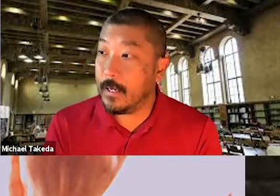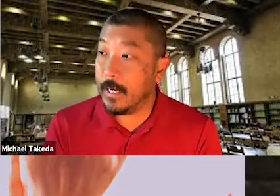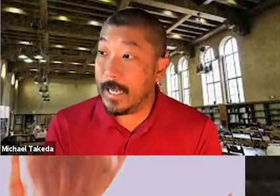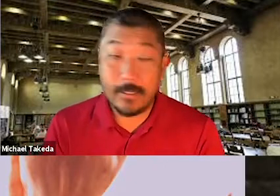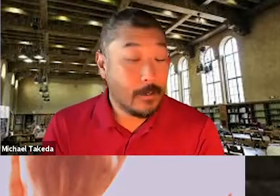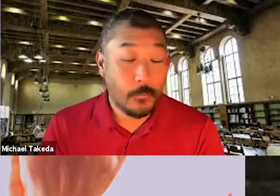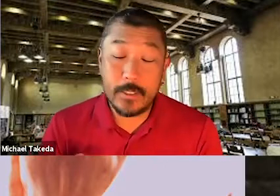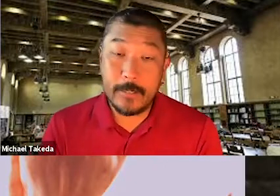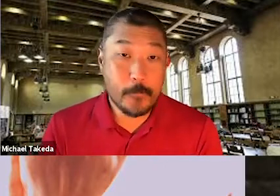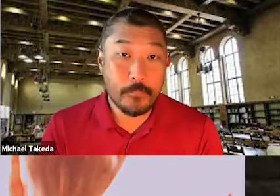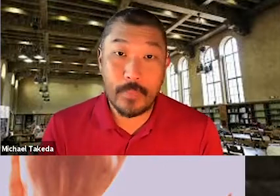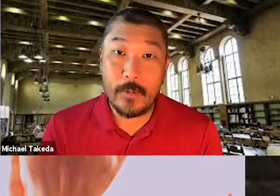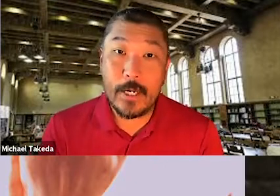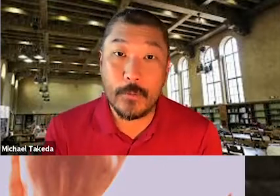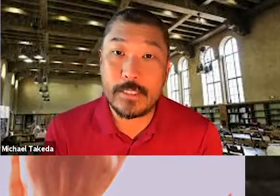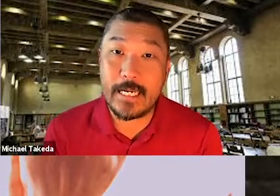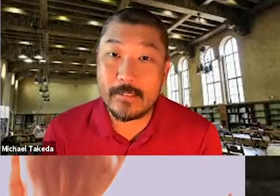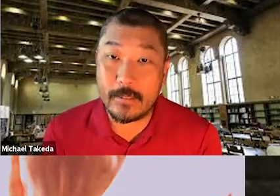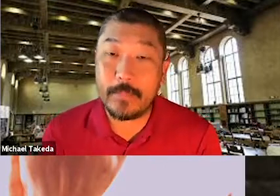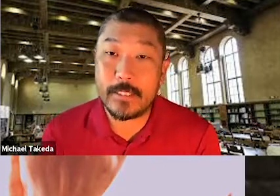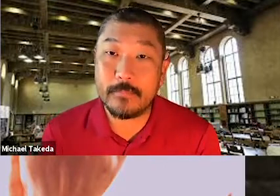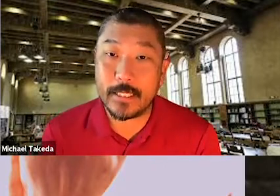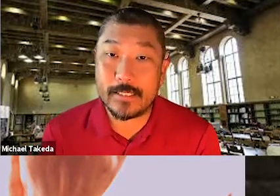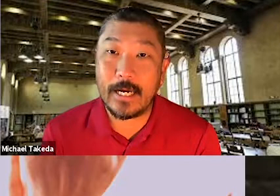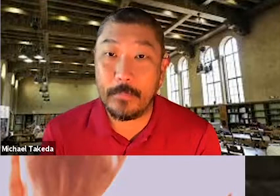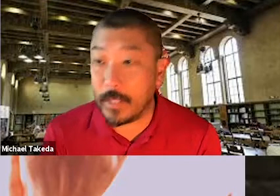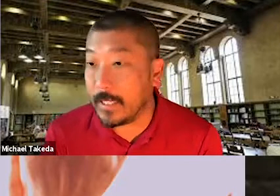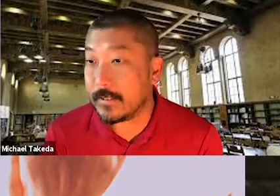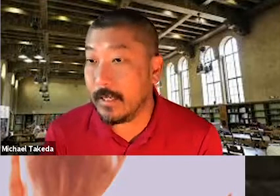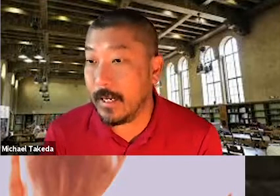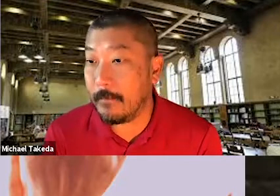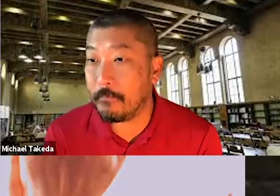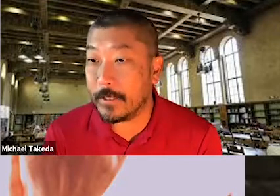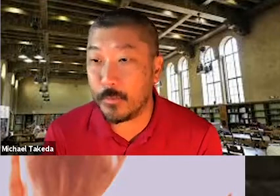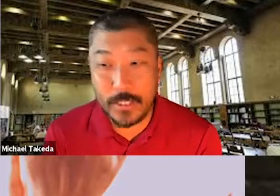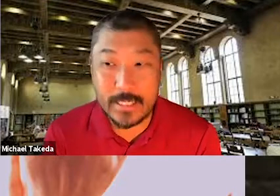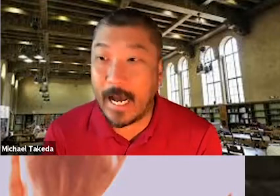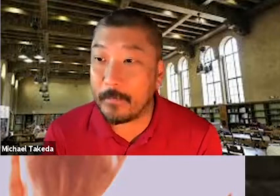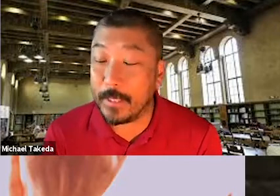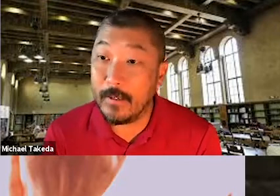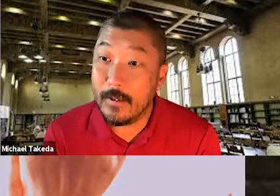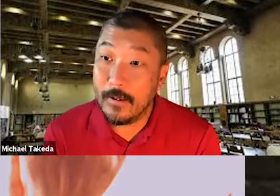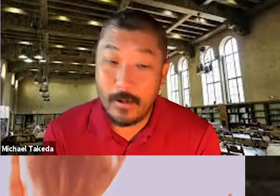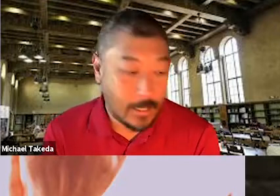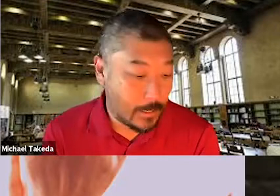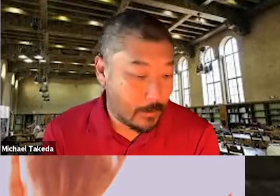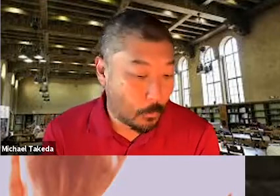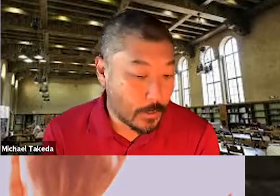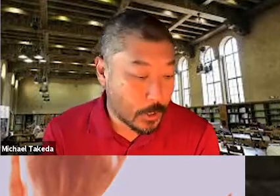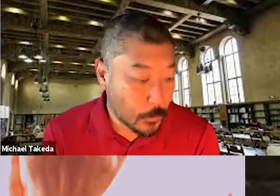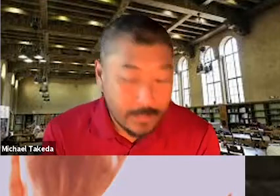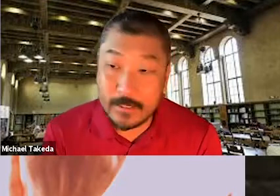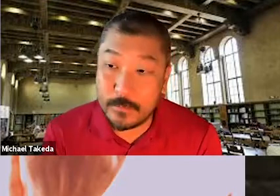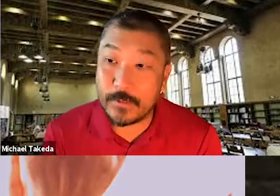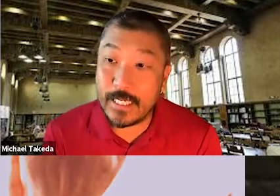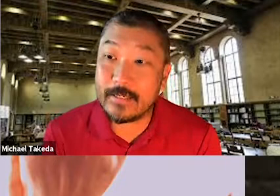interested. And really, I know Senate sometimes seems like a scary place. It's really not, but one